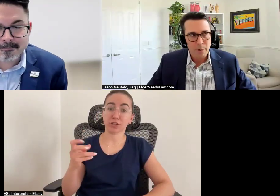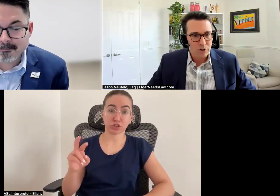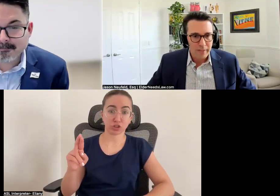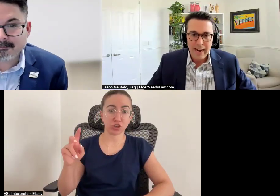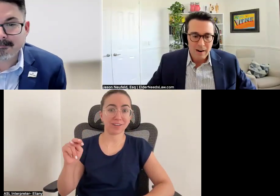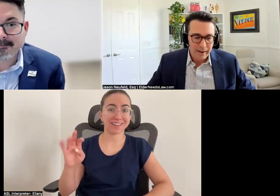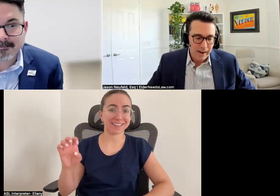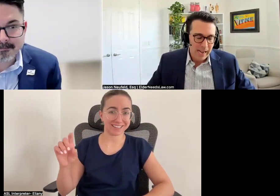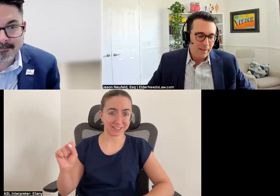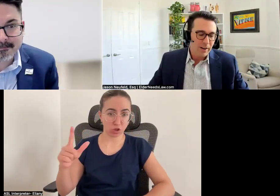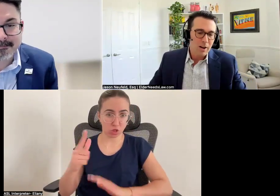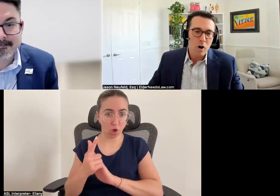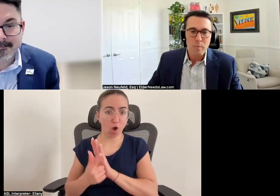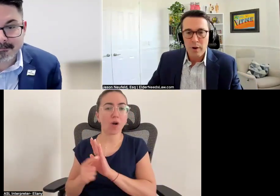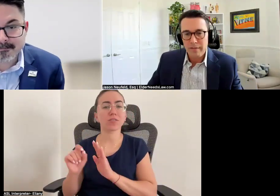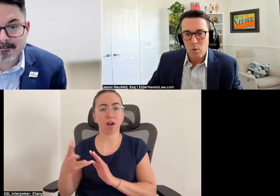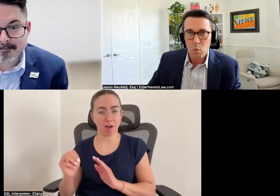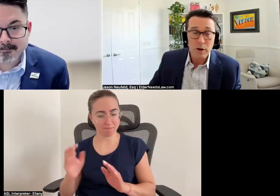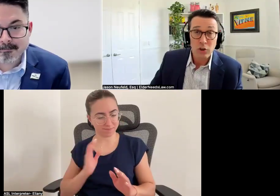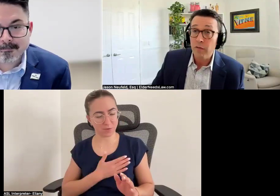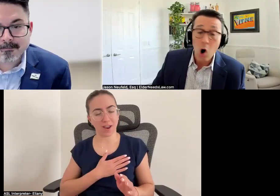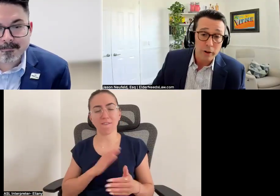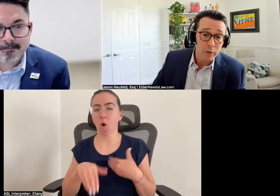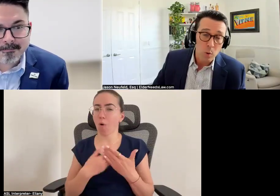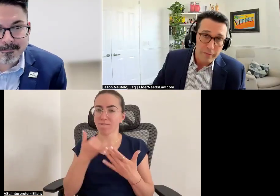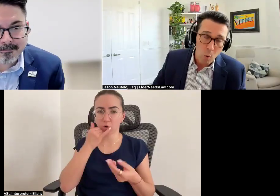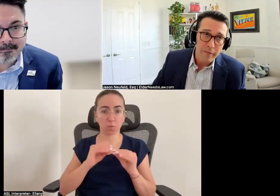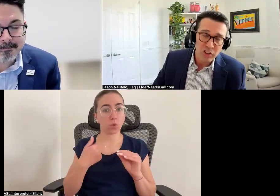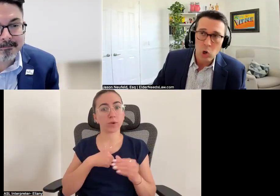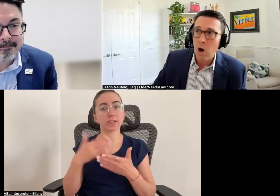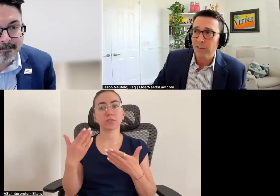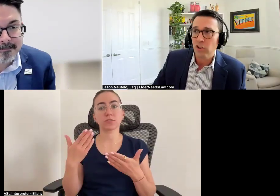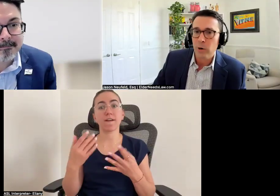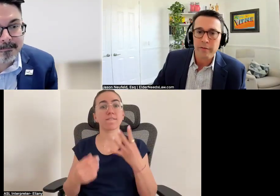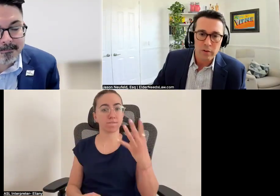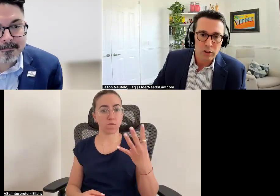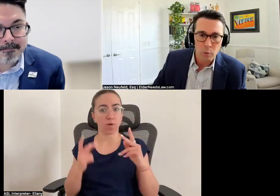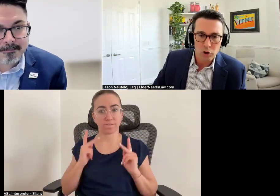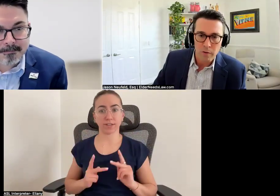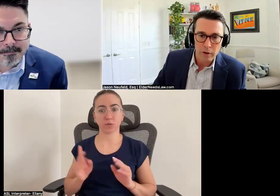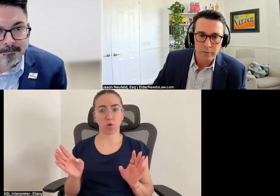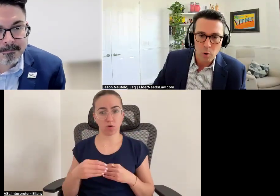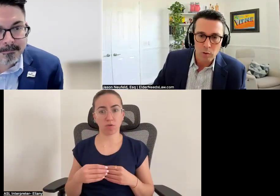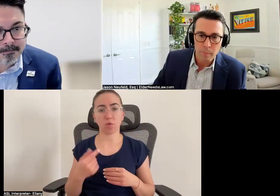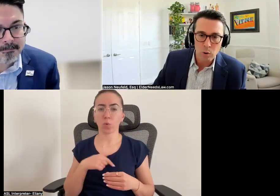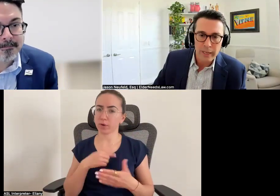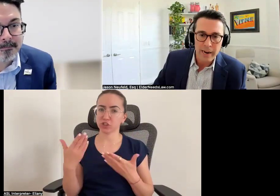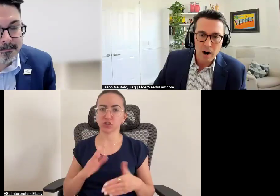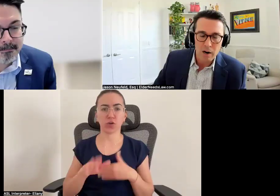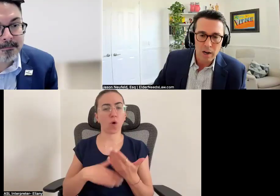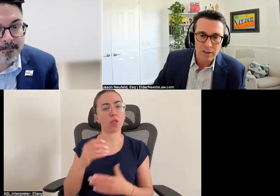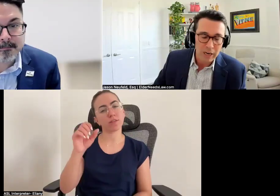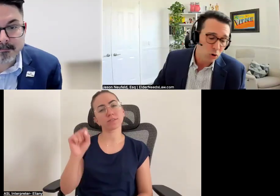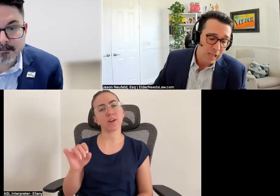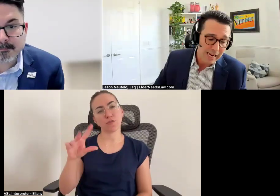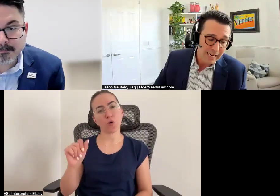our numbers are there, and I have we serve all of Florida. We have 4 physical offices. We serve all of Florida remotely, and